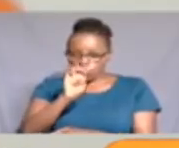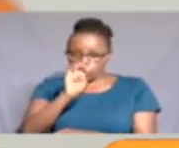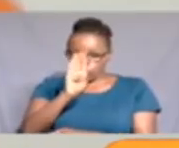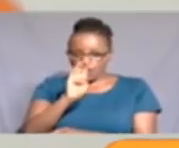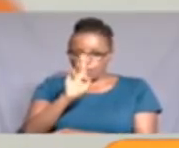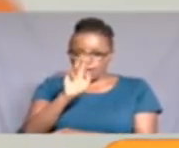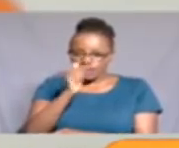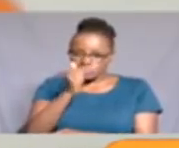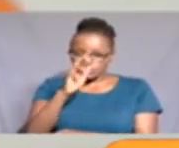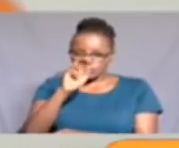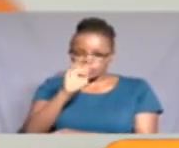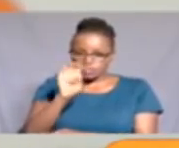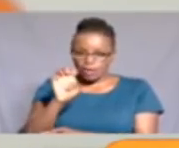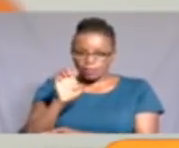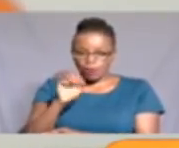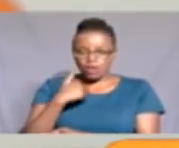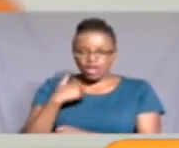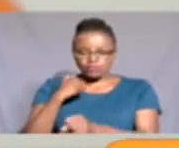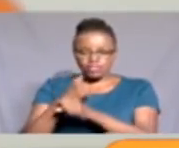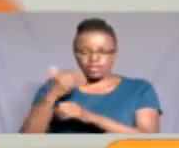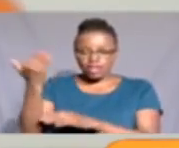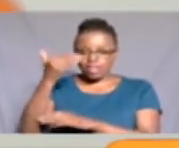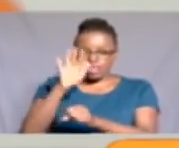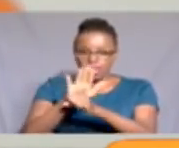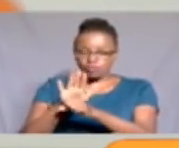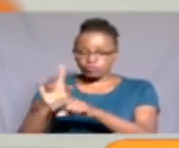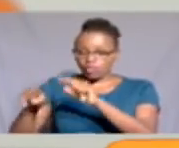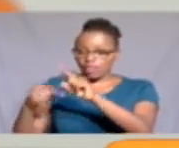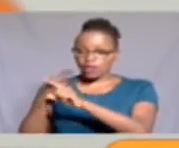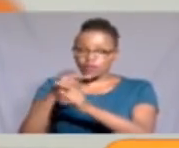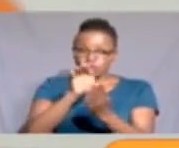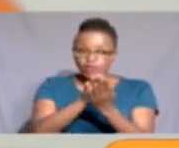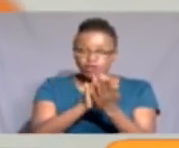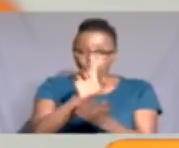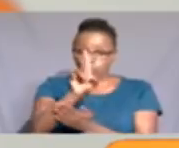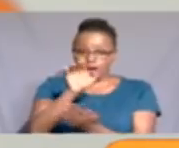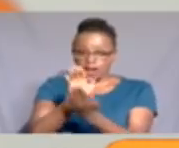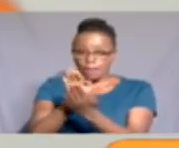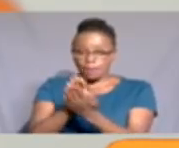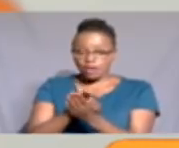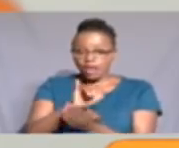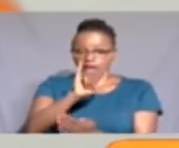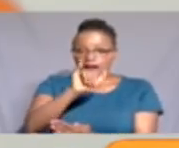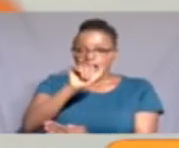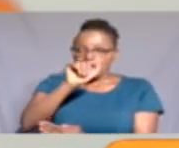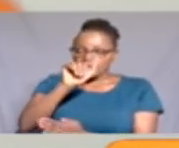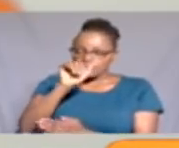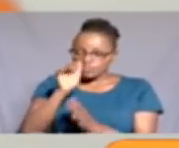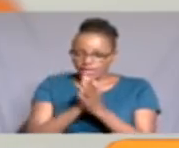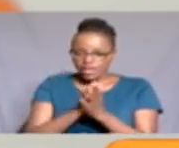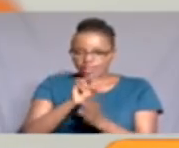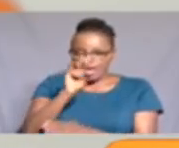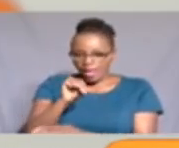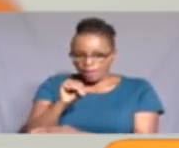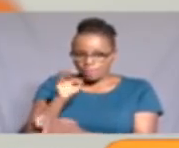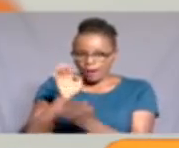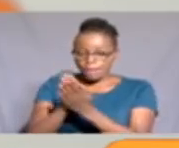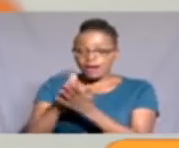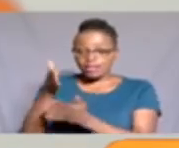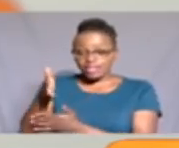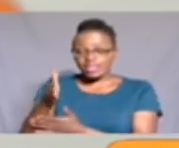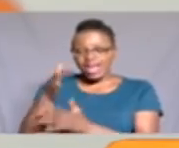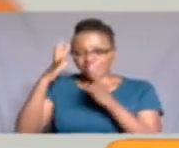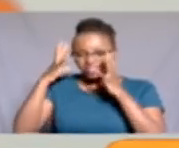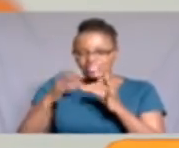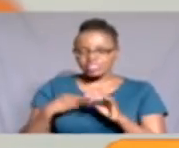we had to shop around, do a lot of presentations to various banks, and one bank, the INM Bank, here, accepted to walk